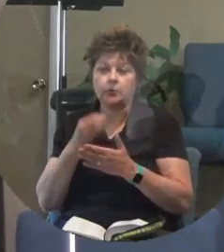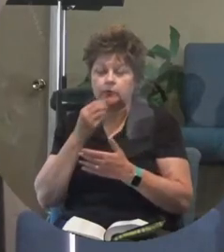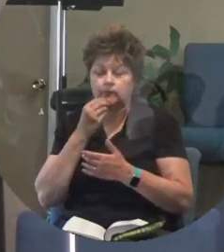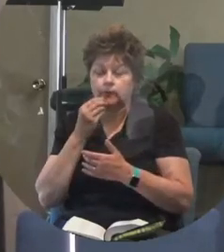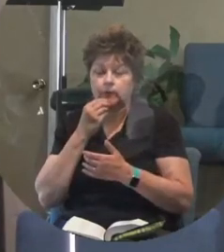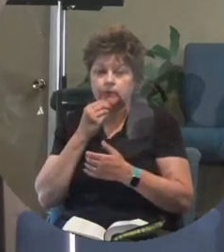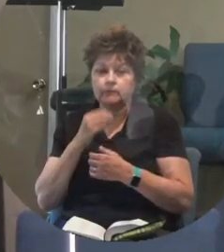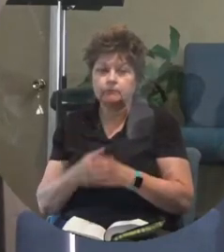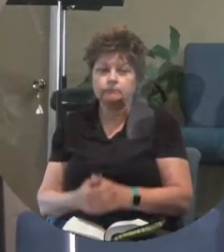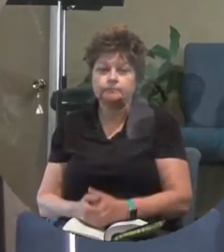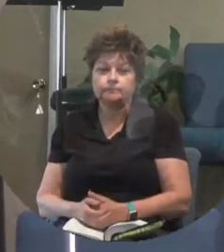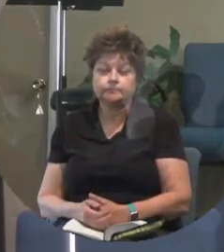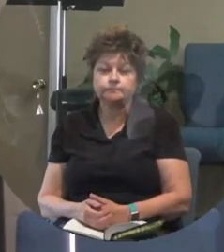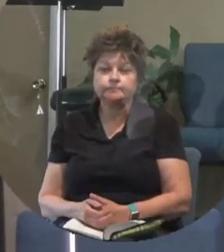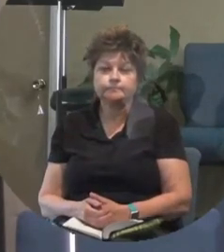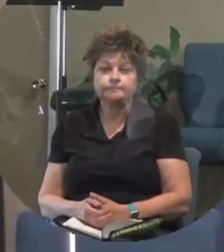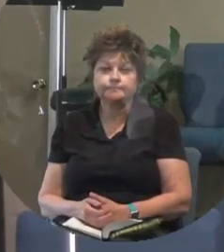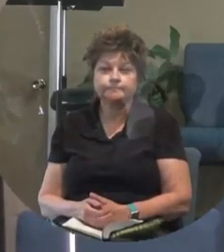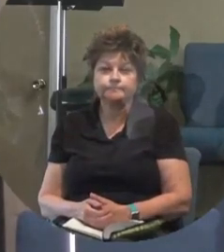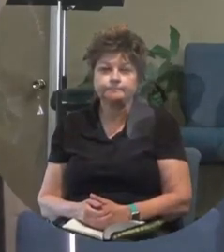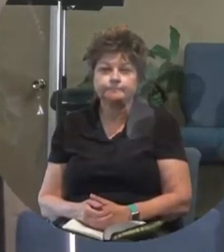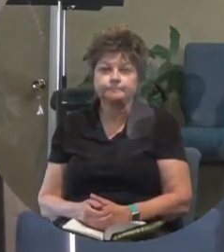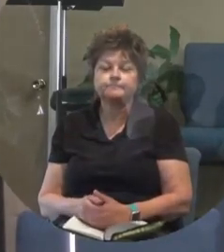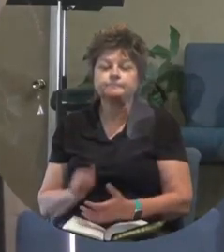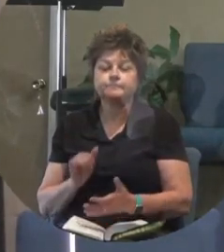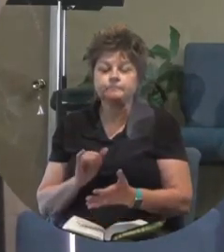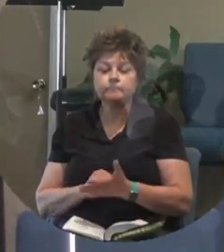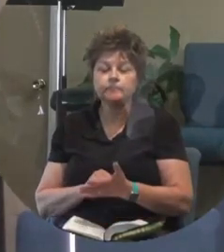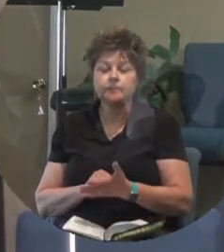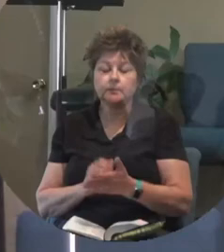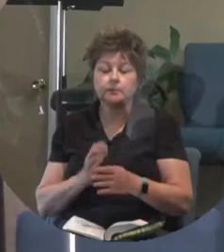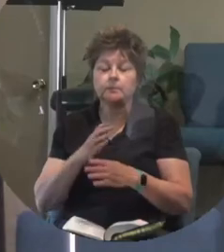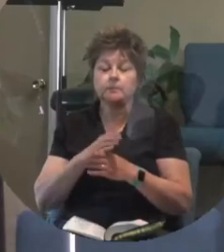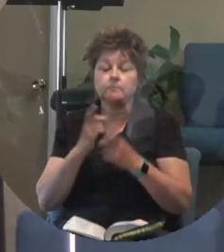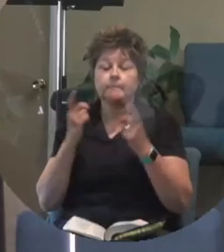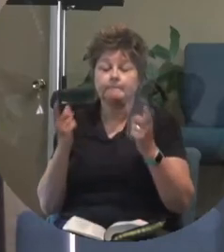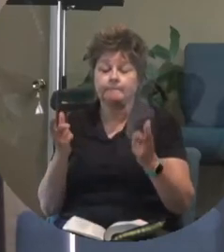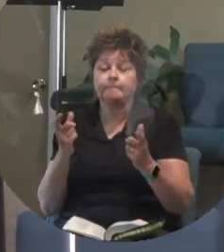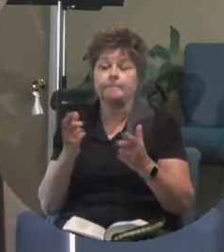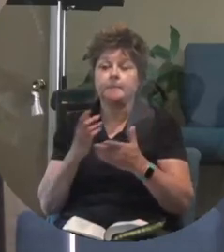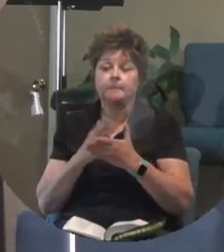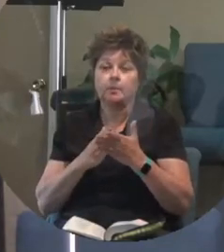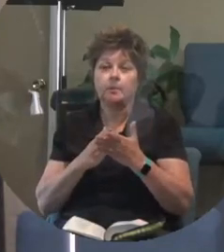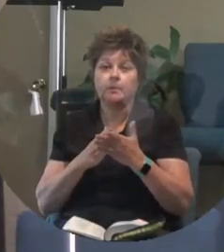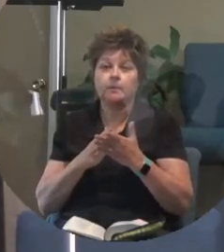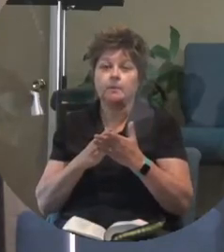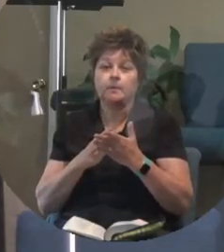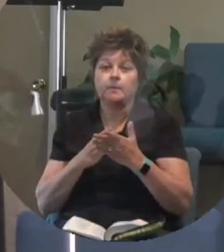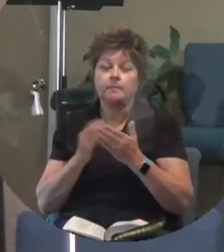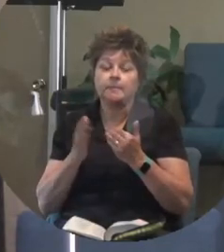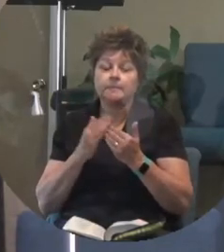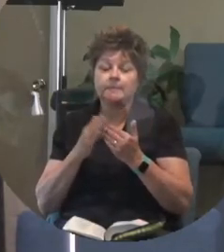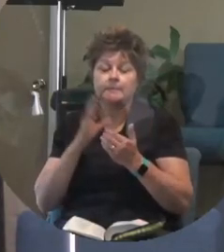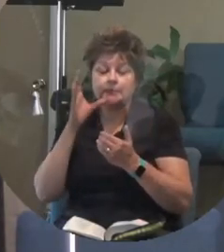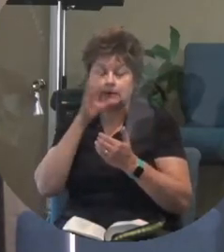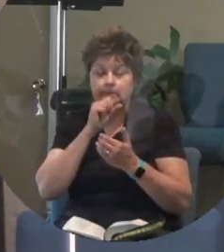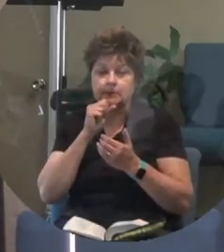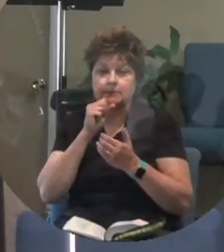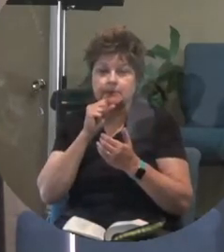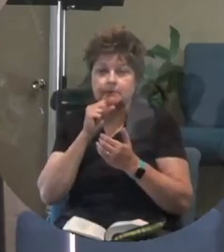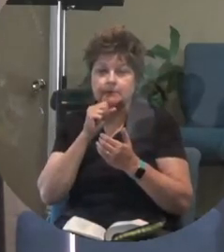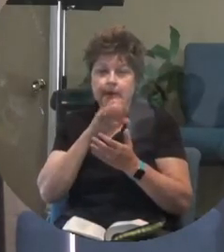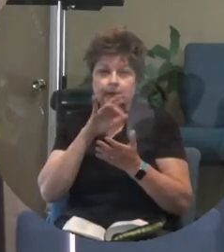See, that's the next big part. But it's really easy to miss that verse that's in